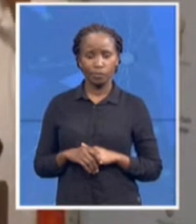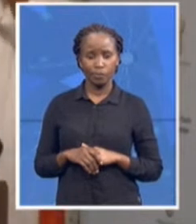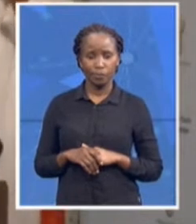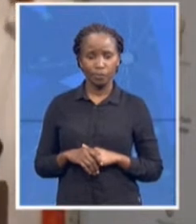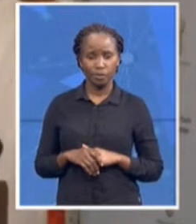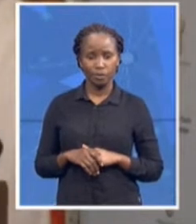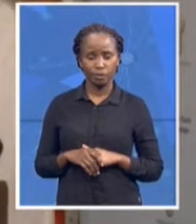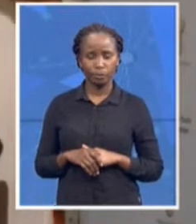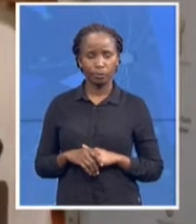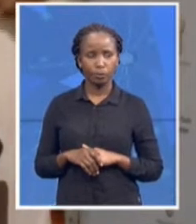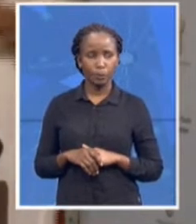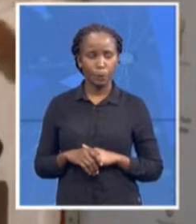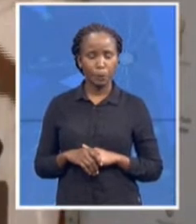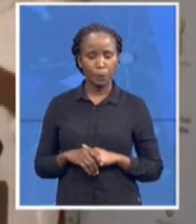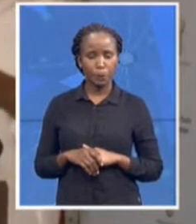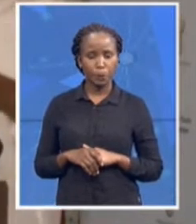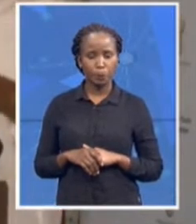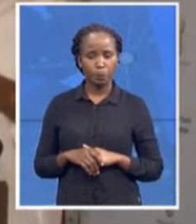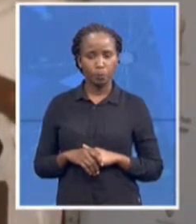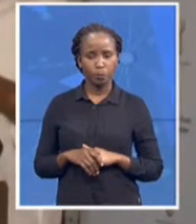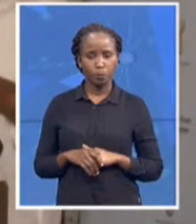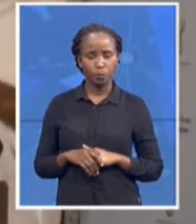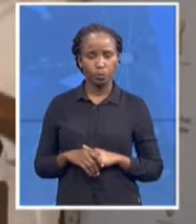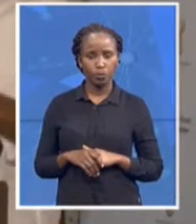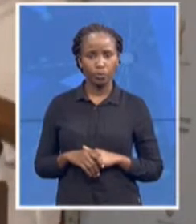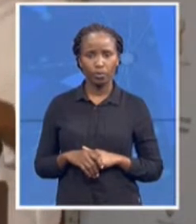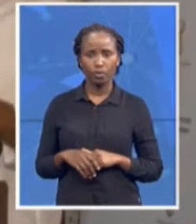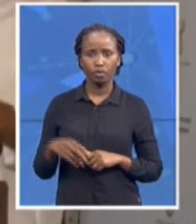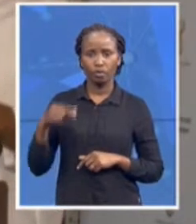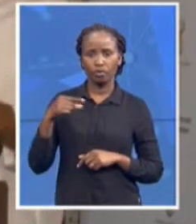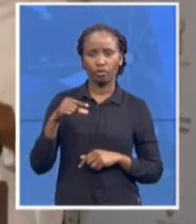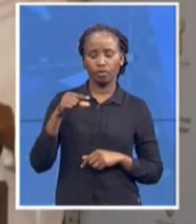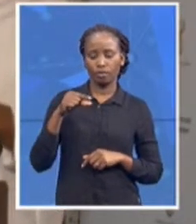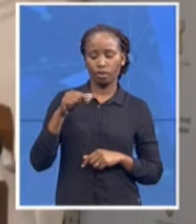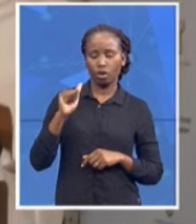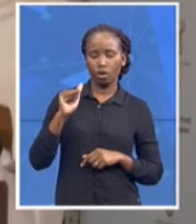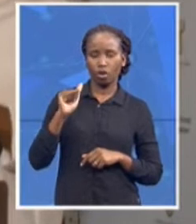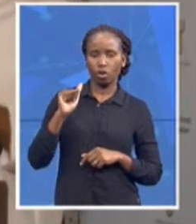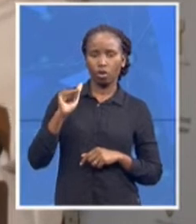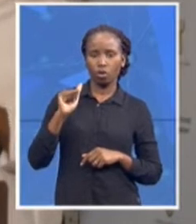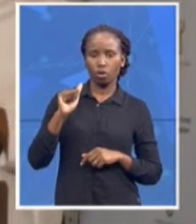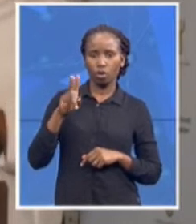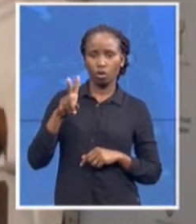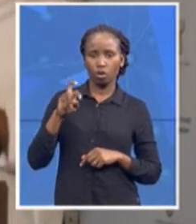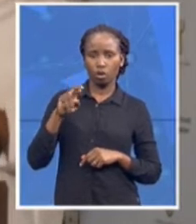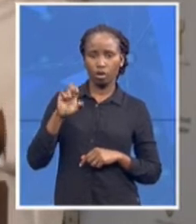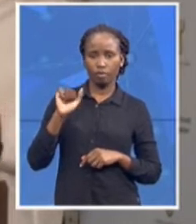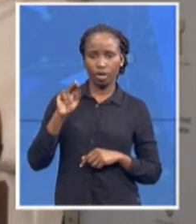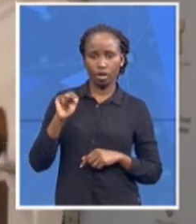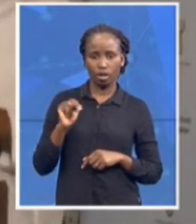Gavin and the question asked that let's give this process